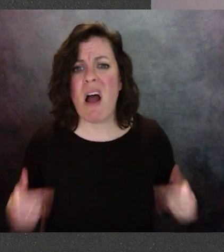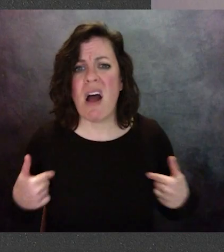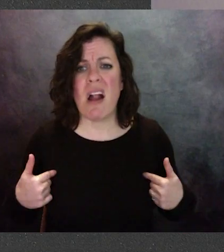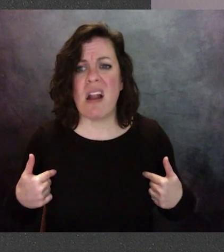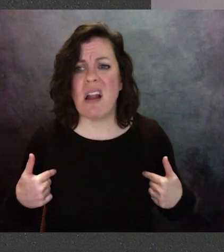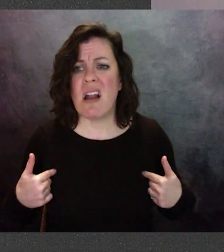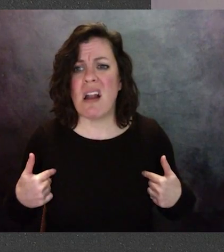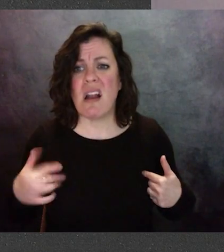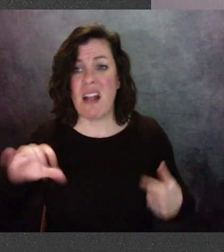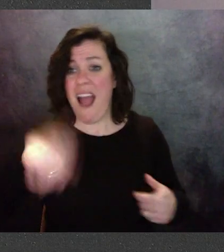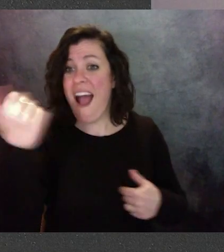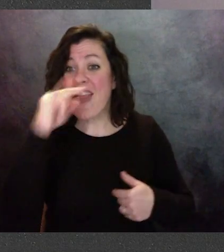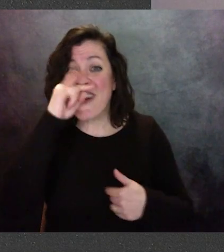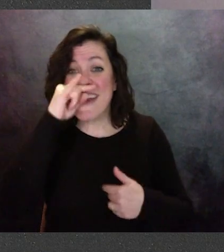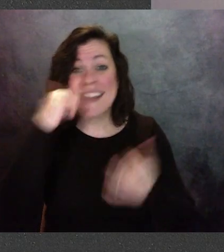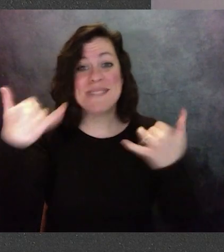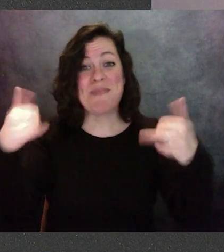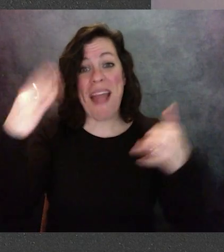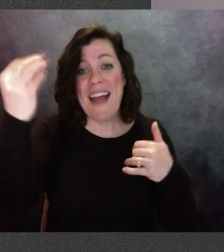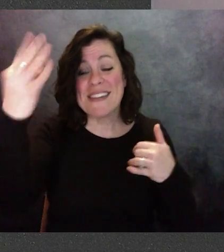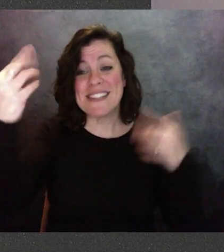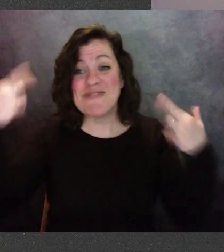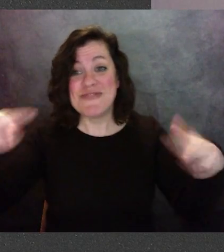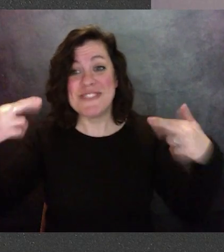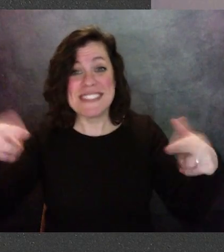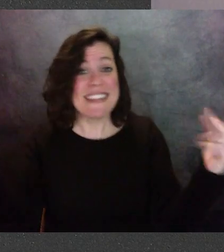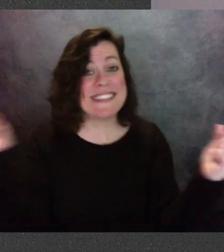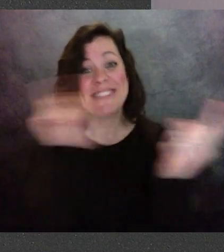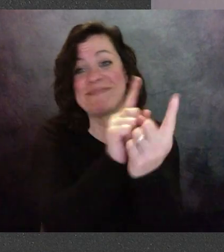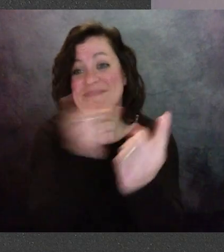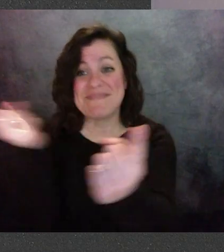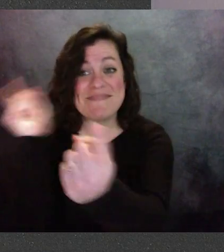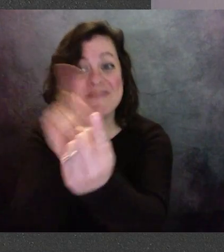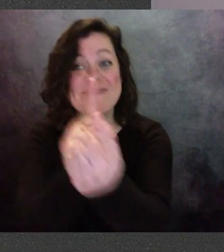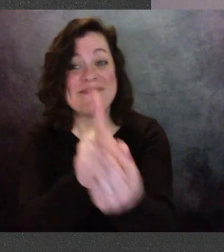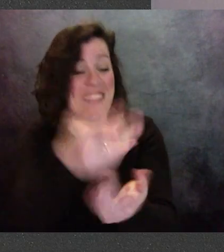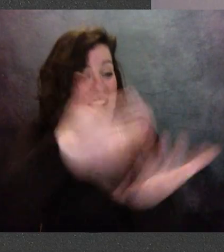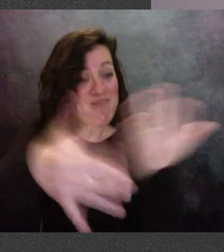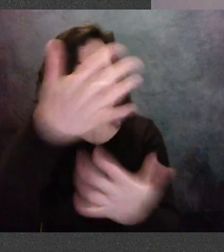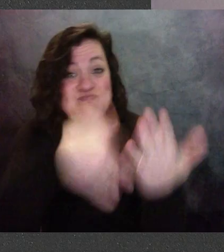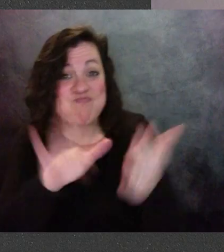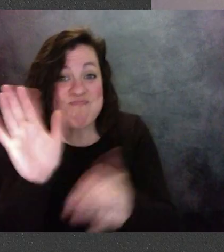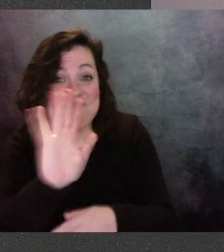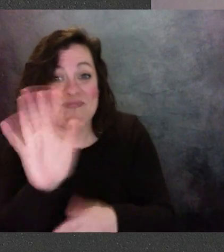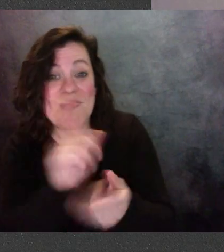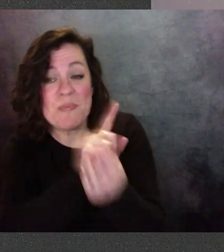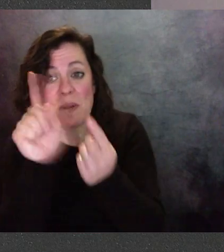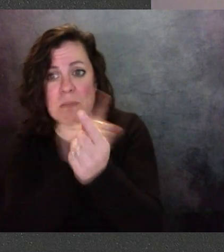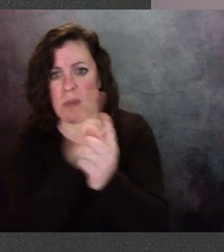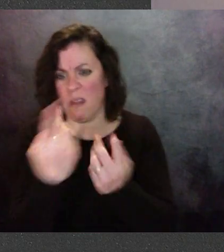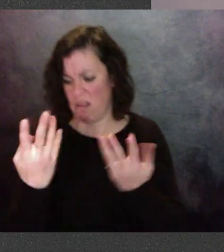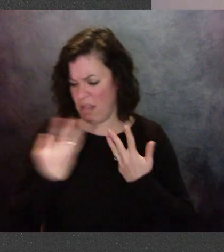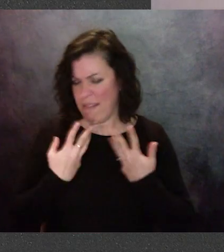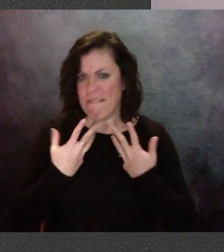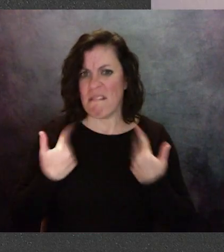The other kids crowded around Amy at recess. I did not see what the big deal was.